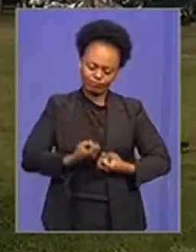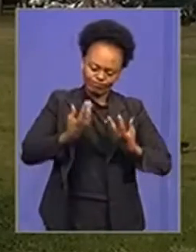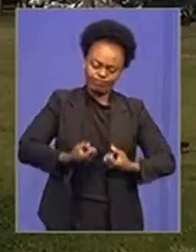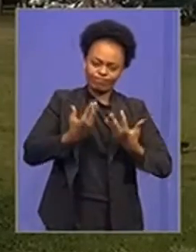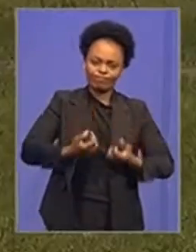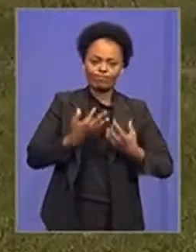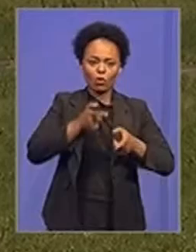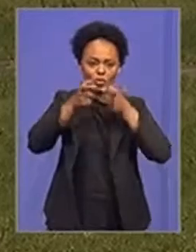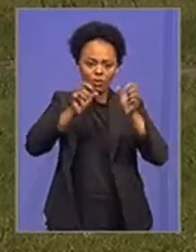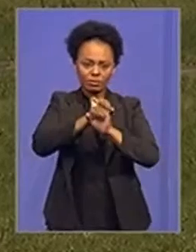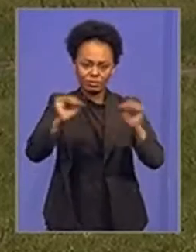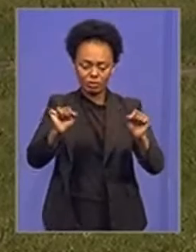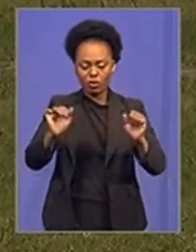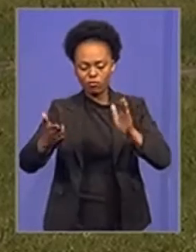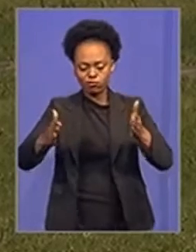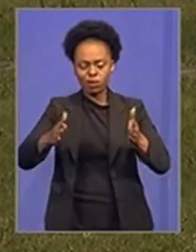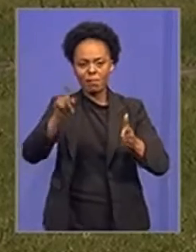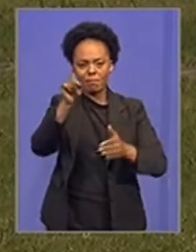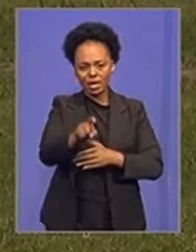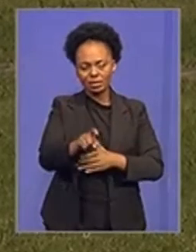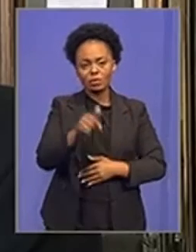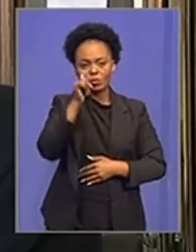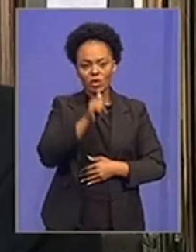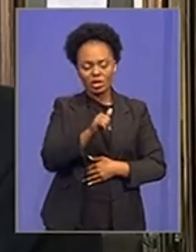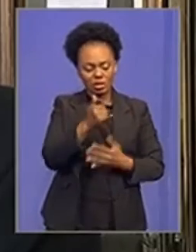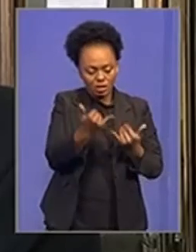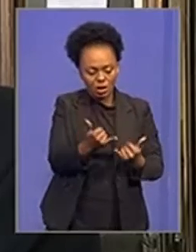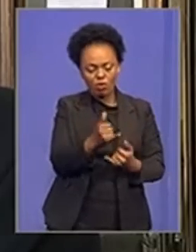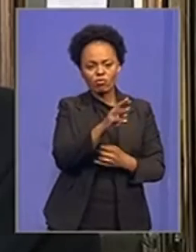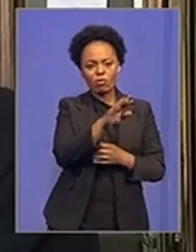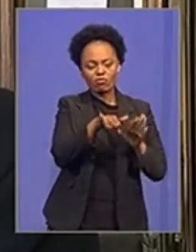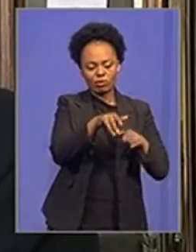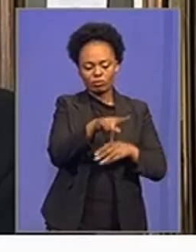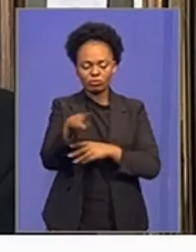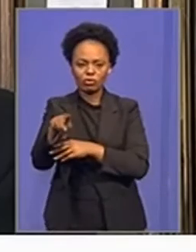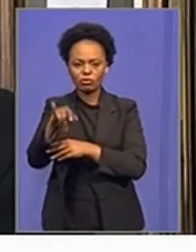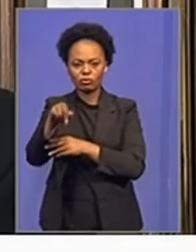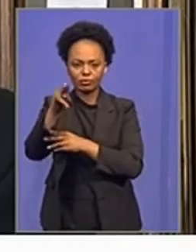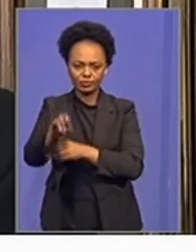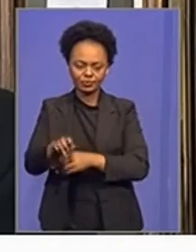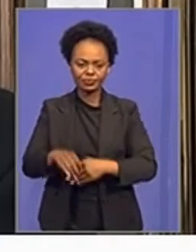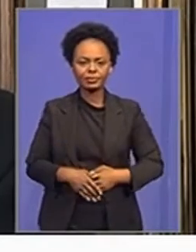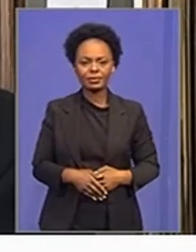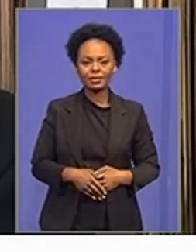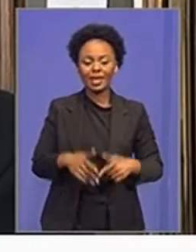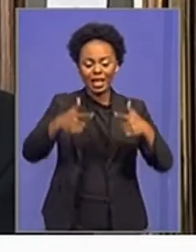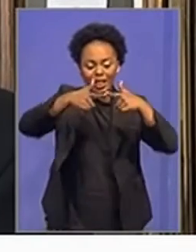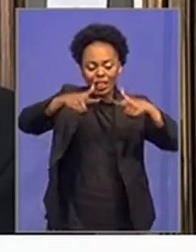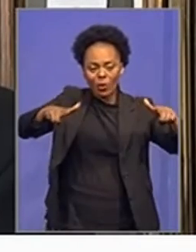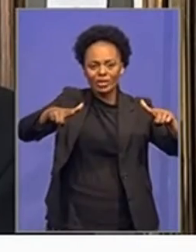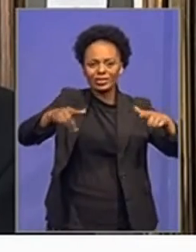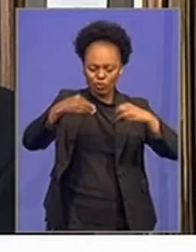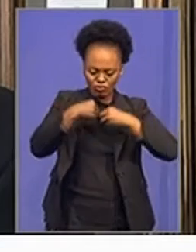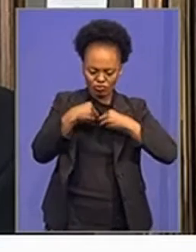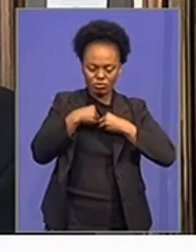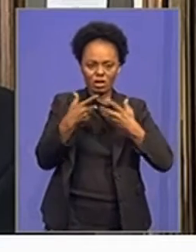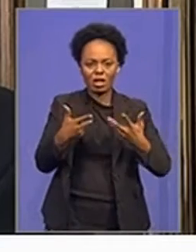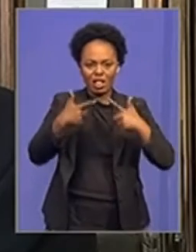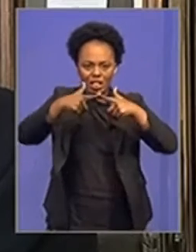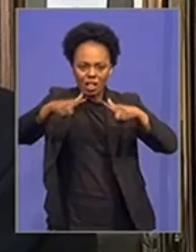tsa Phupjane le Phupu. We must understand that Afrikaans as a language in our country, a language that belongs here, must be